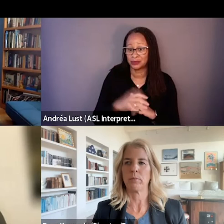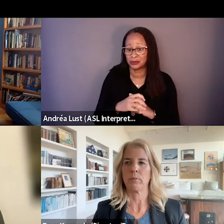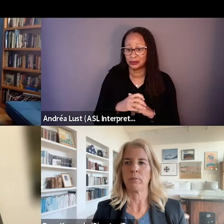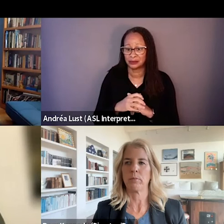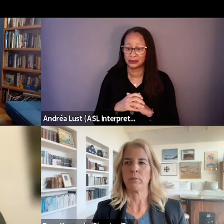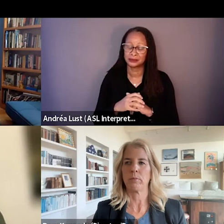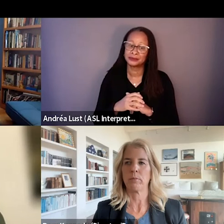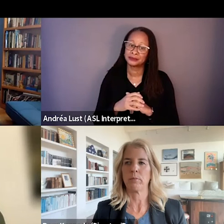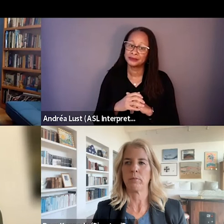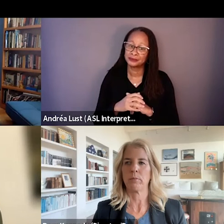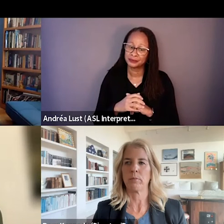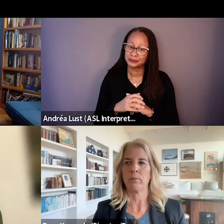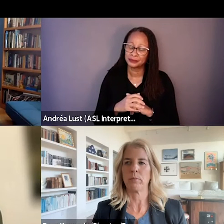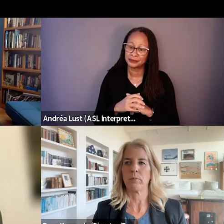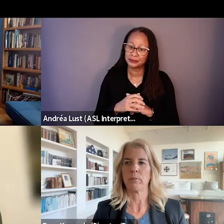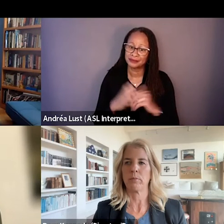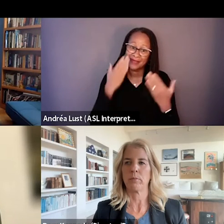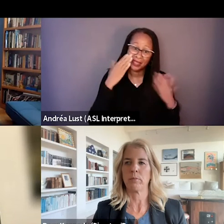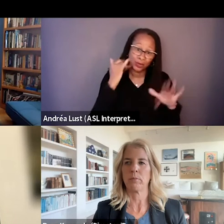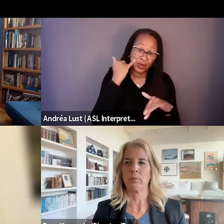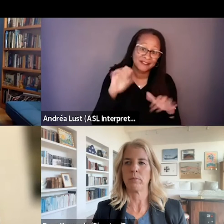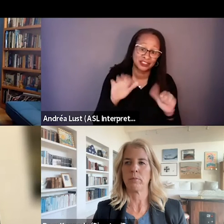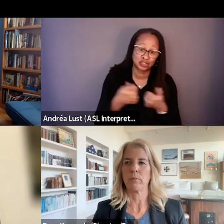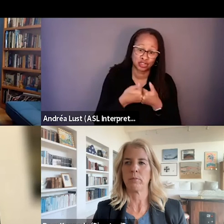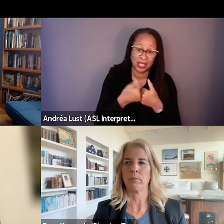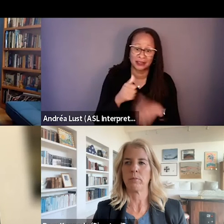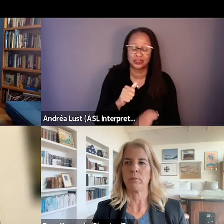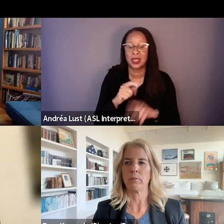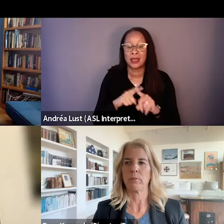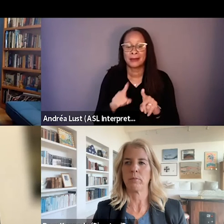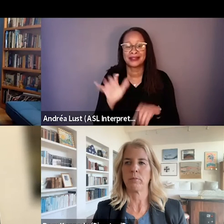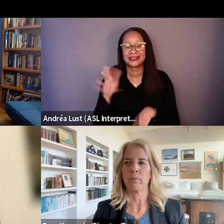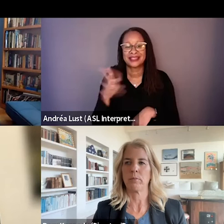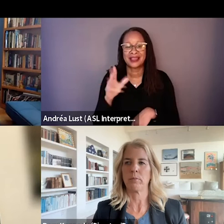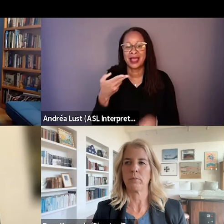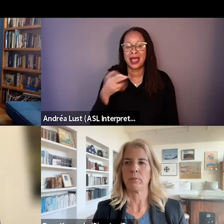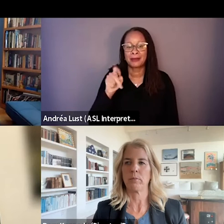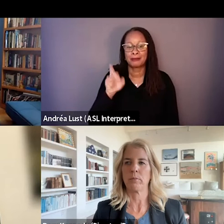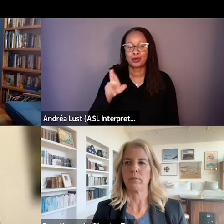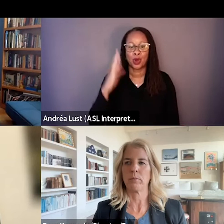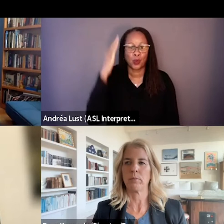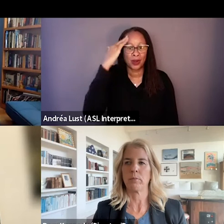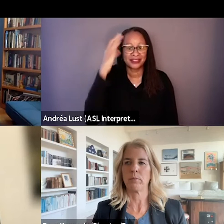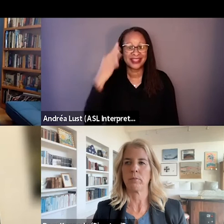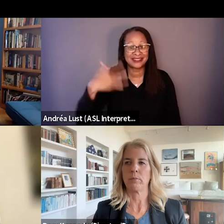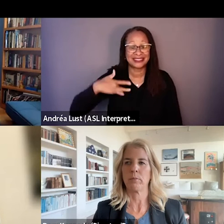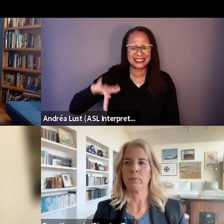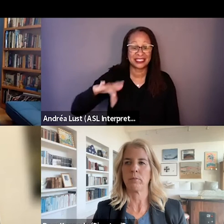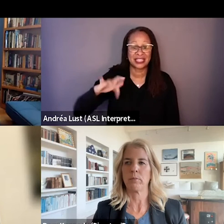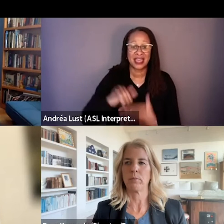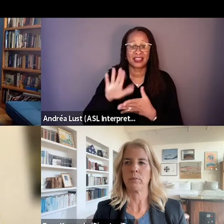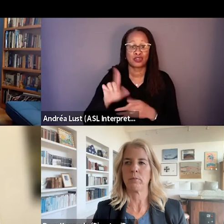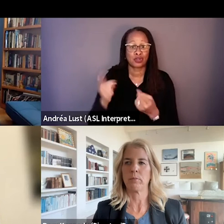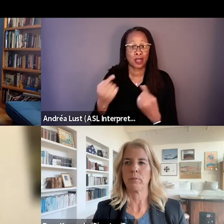you know, I don't know if it would be a challenge, but it is a kind of hyper awareness and a sensitivity that you're